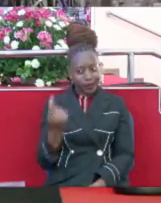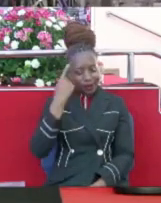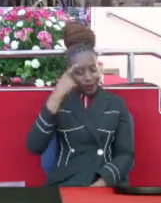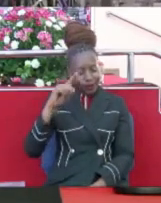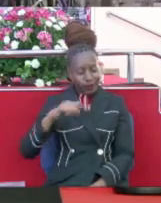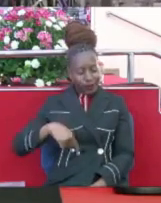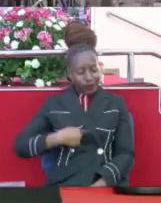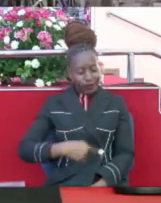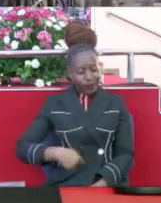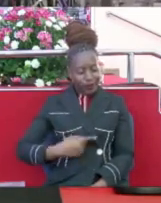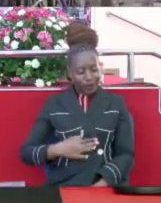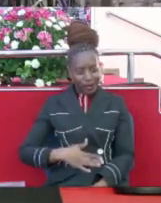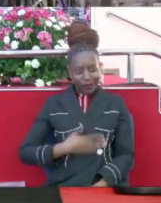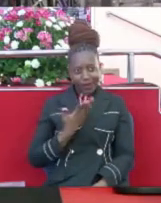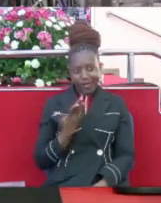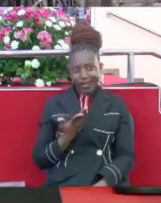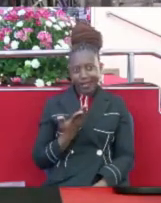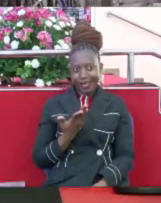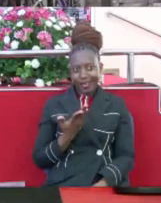tumbo. Bwana Yesu asifiwe.